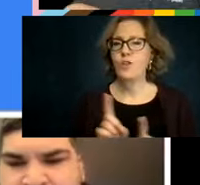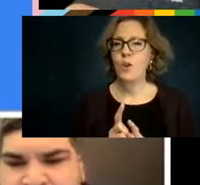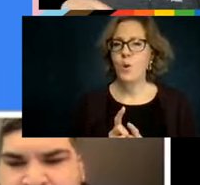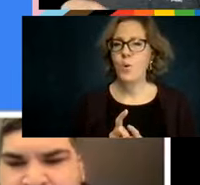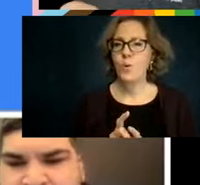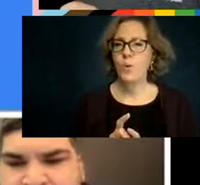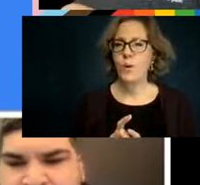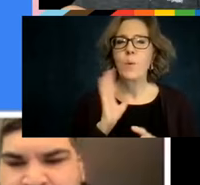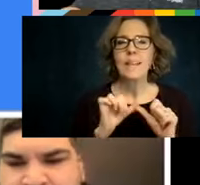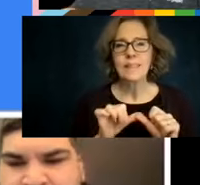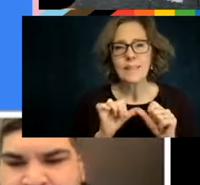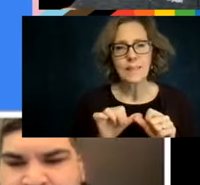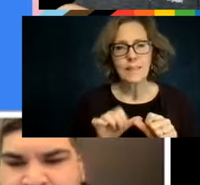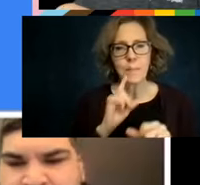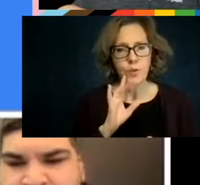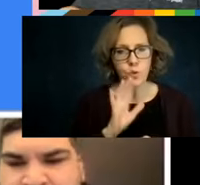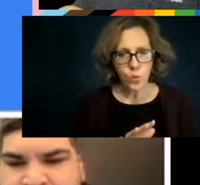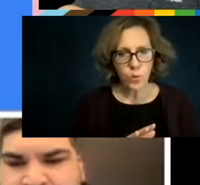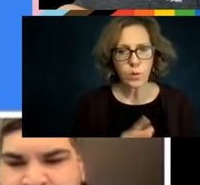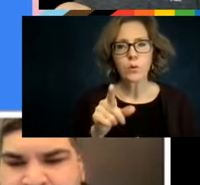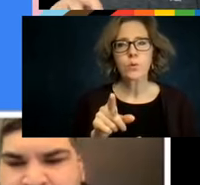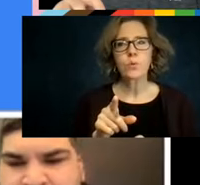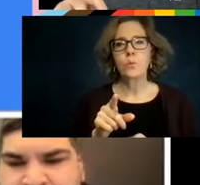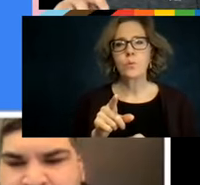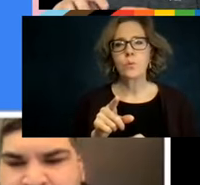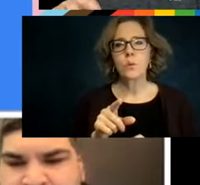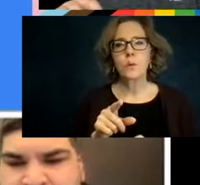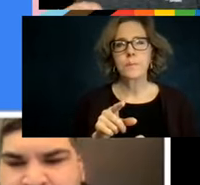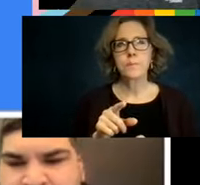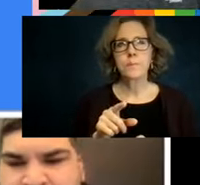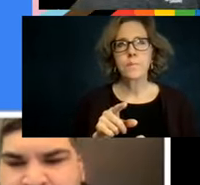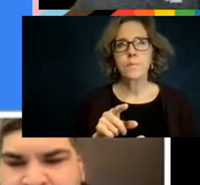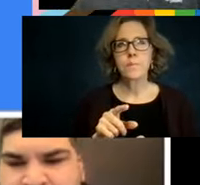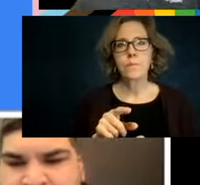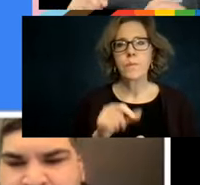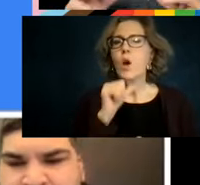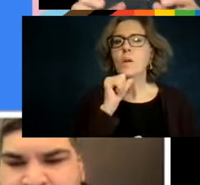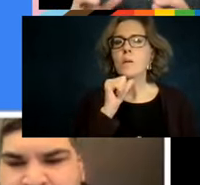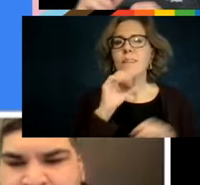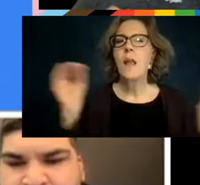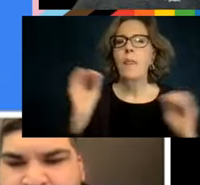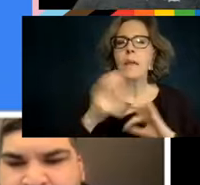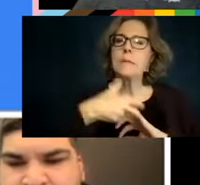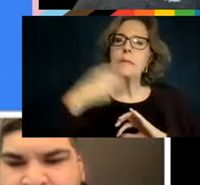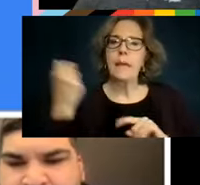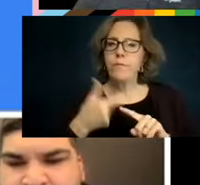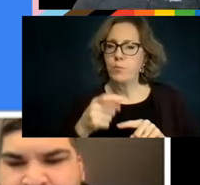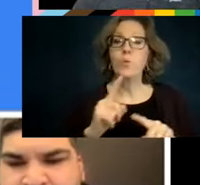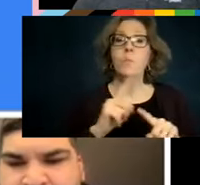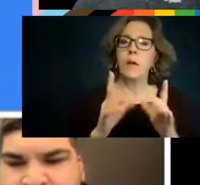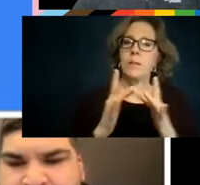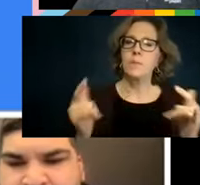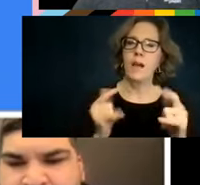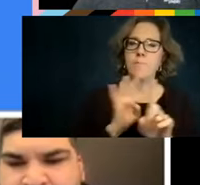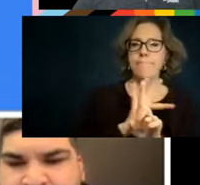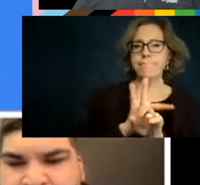making sure you are not anything taken away from you, but also having support around you,